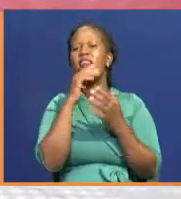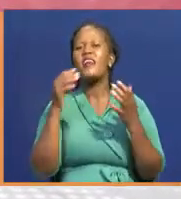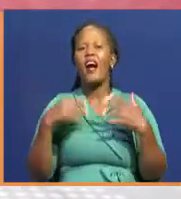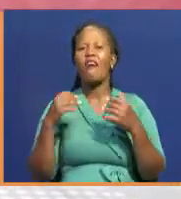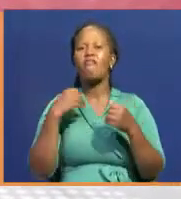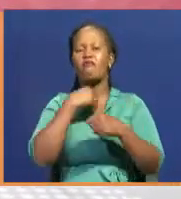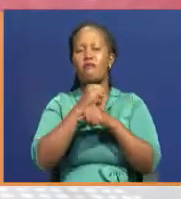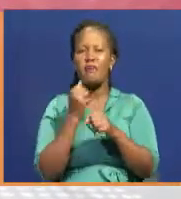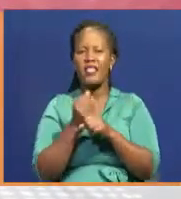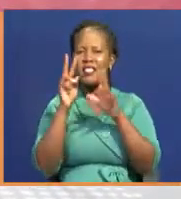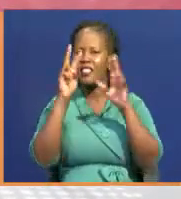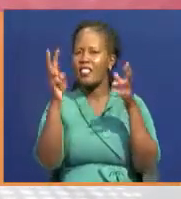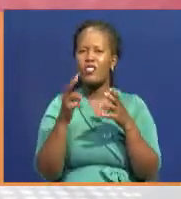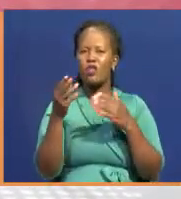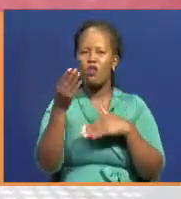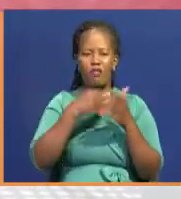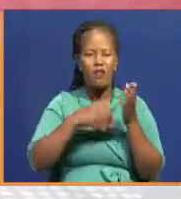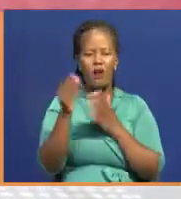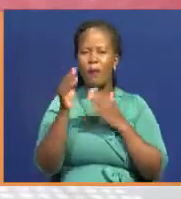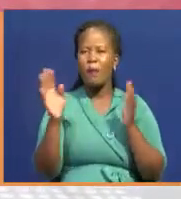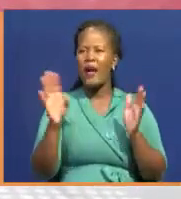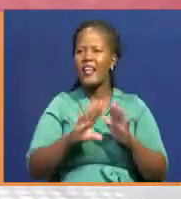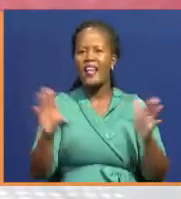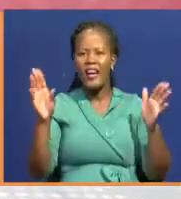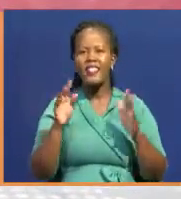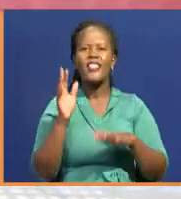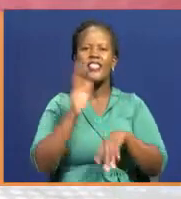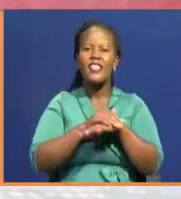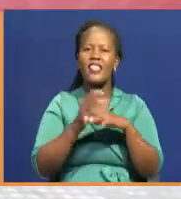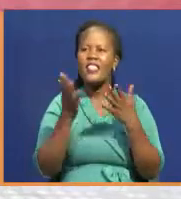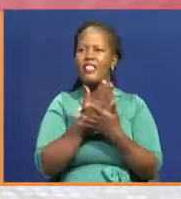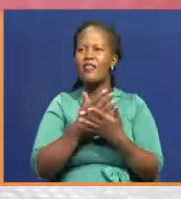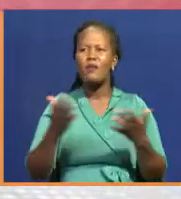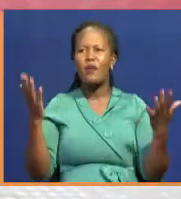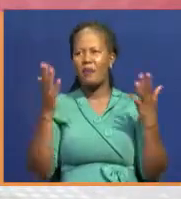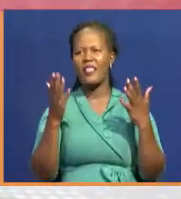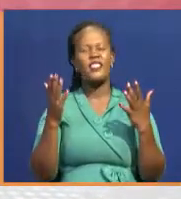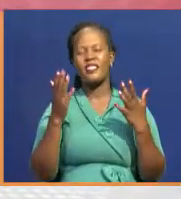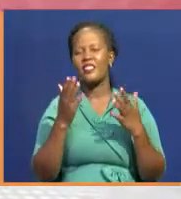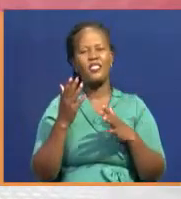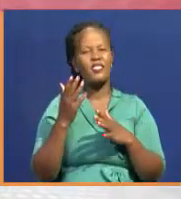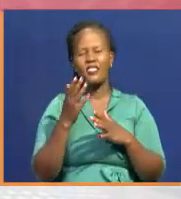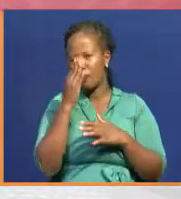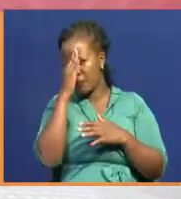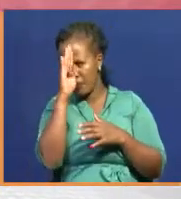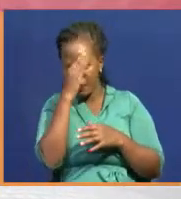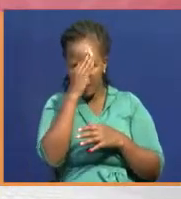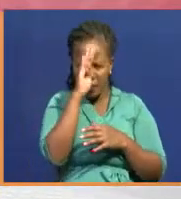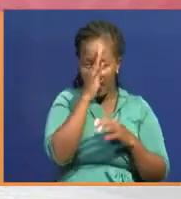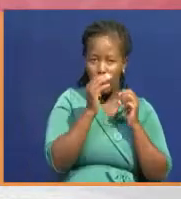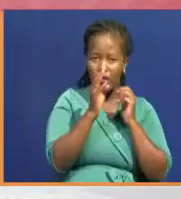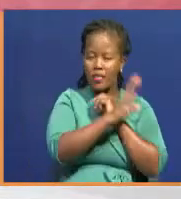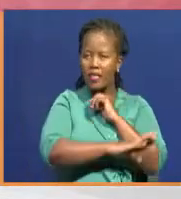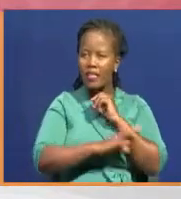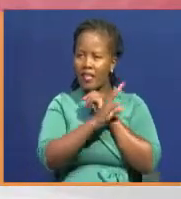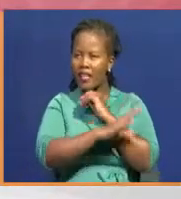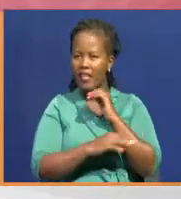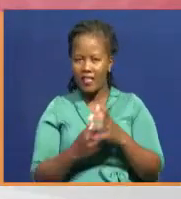of buying land, acquiring property, quite emotive in the country. And now coming up